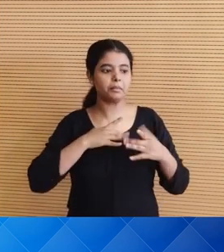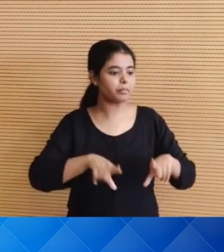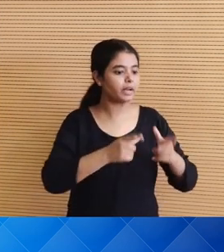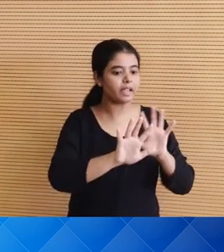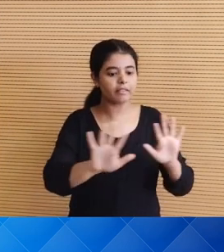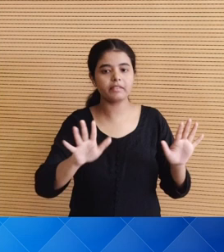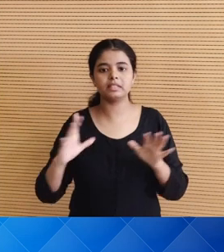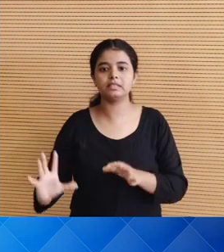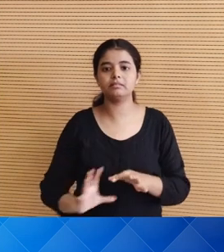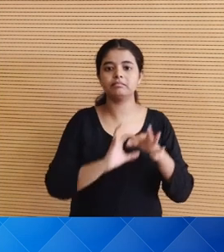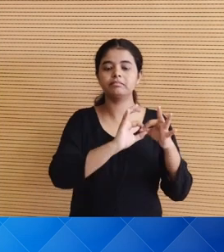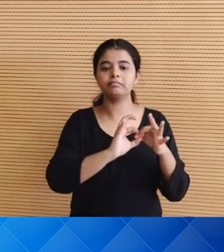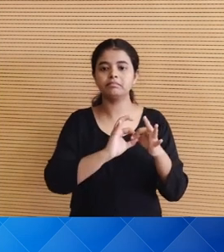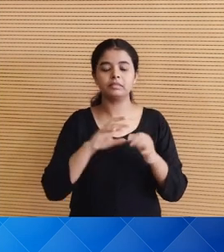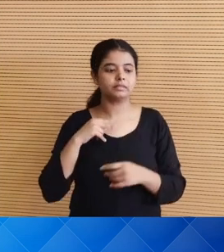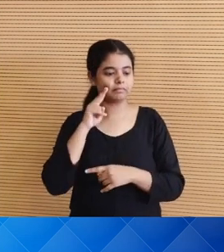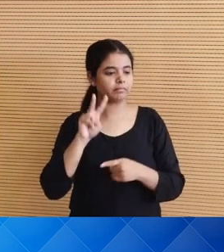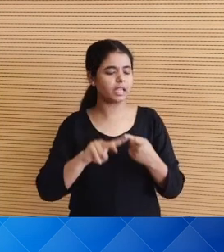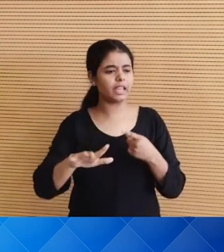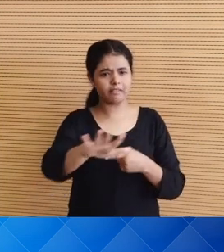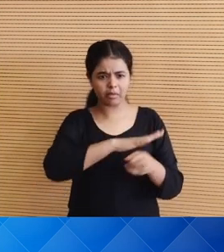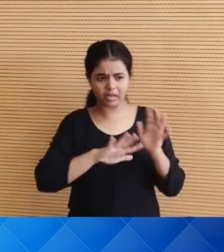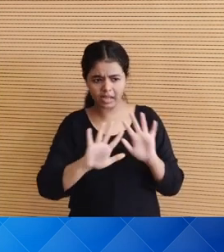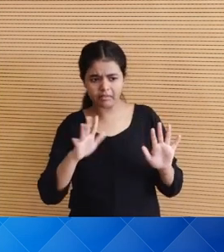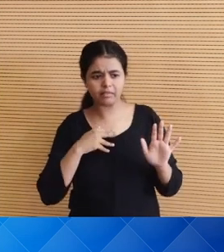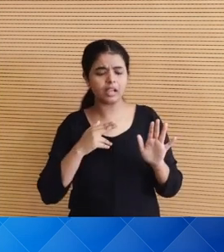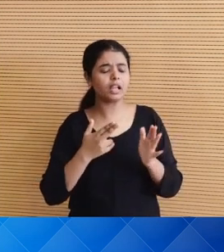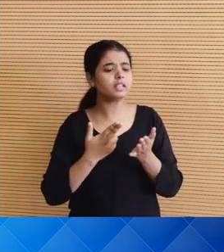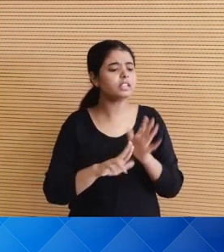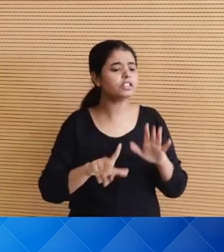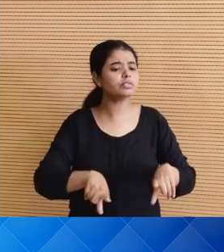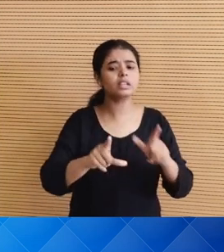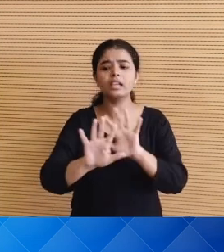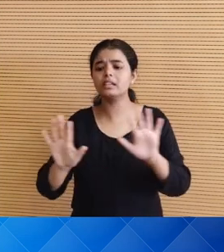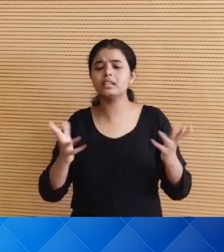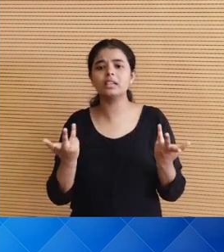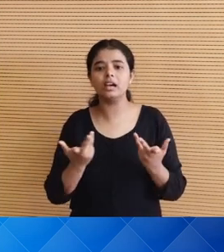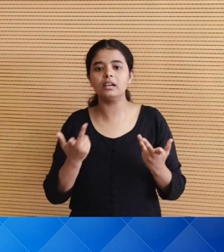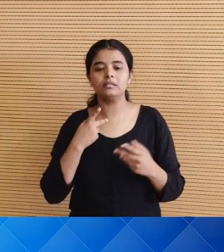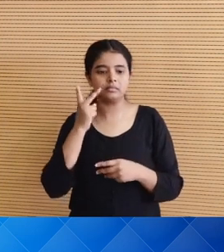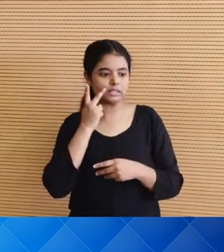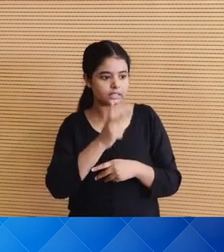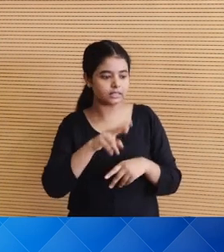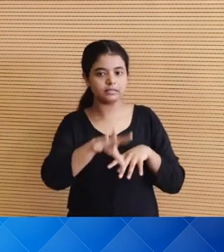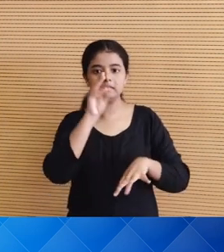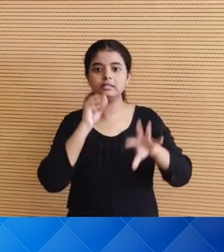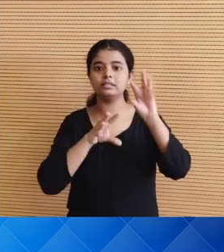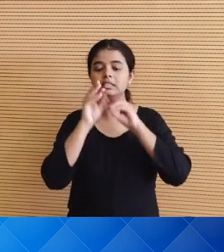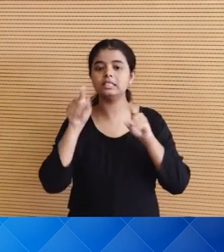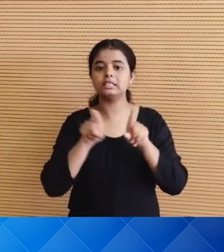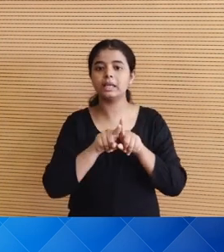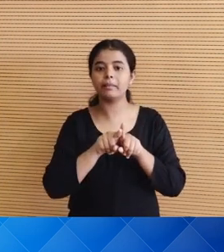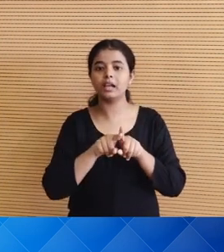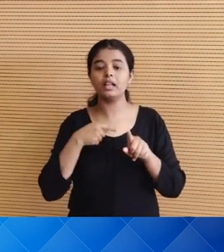given to understand the environment, to understand the nature, learn in the nature, learn from the